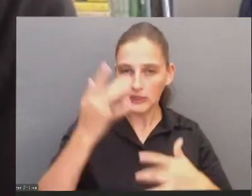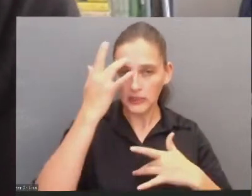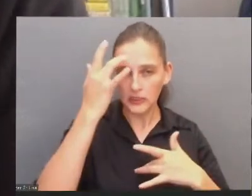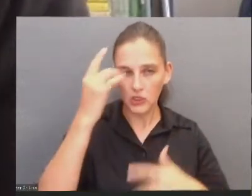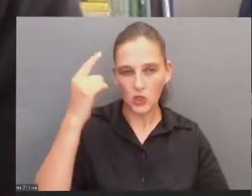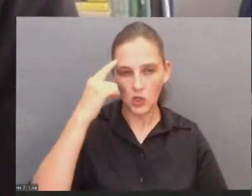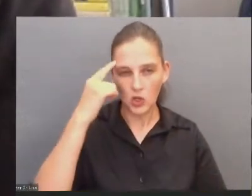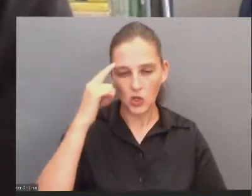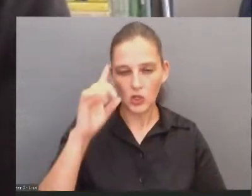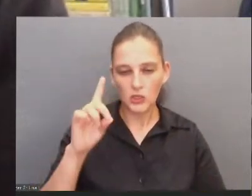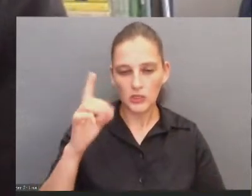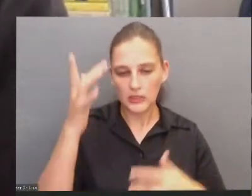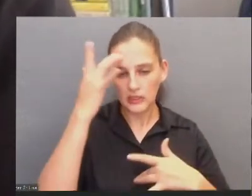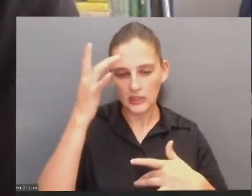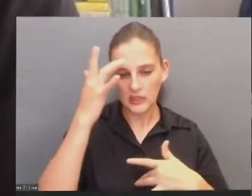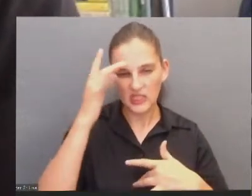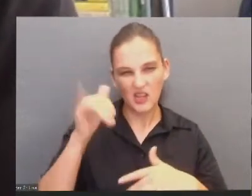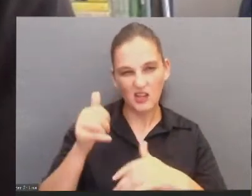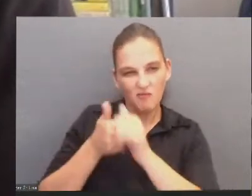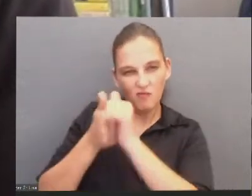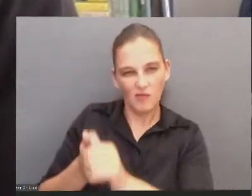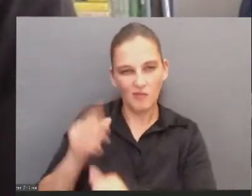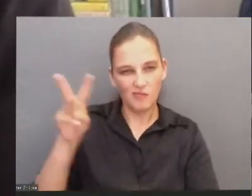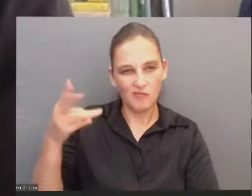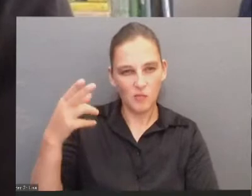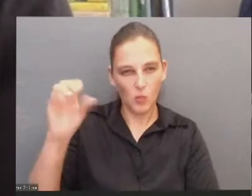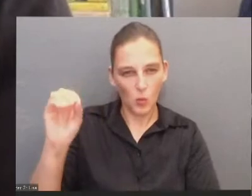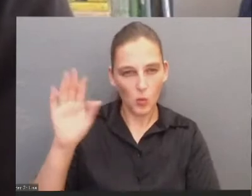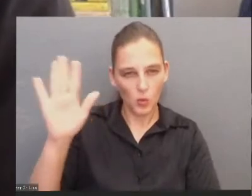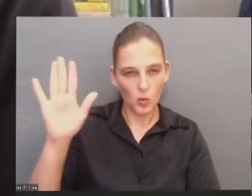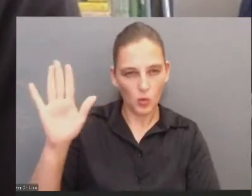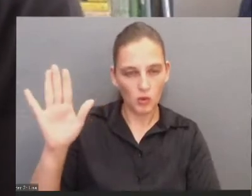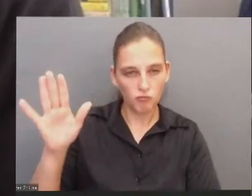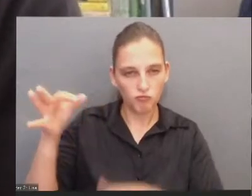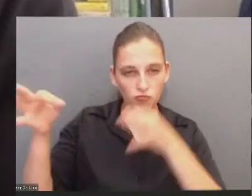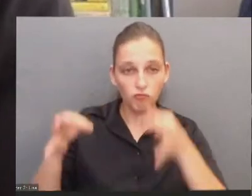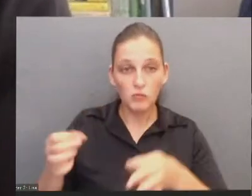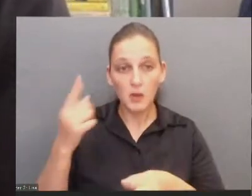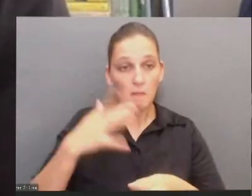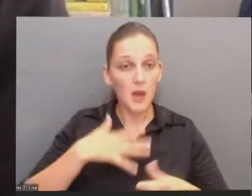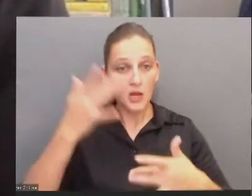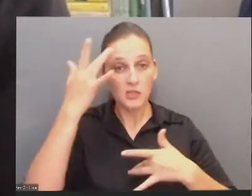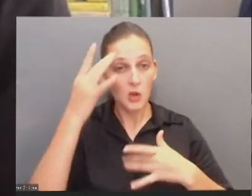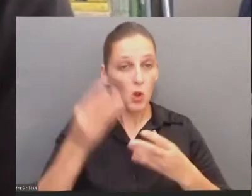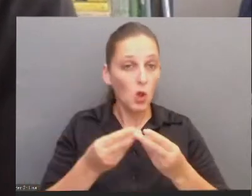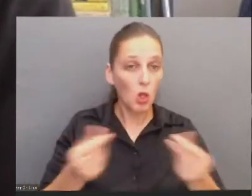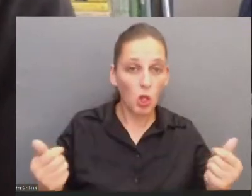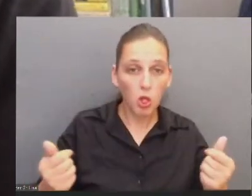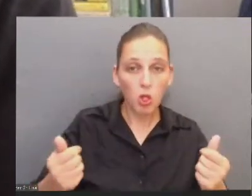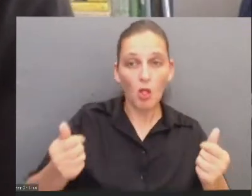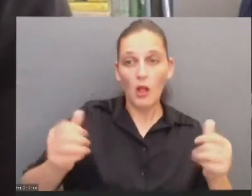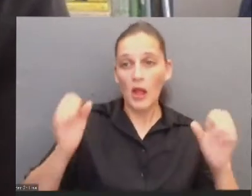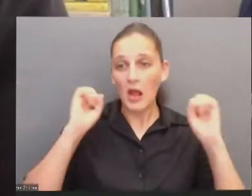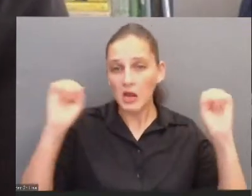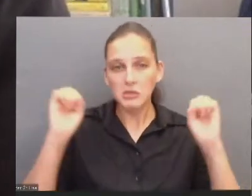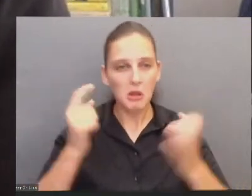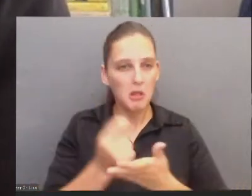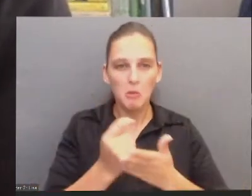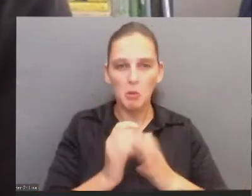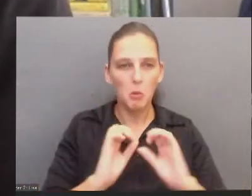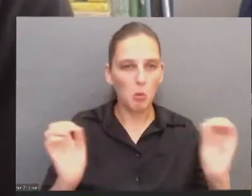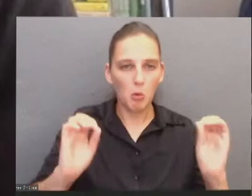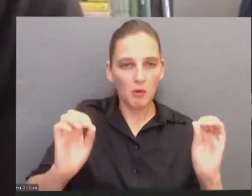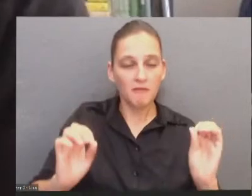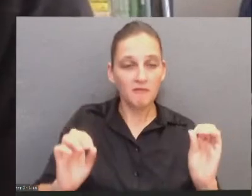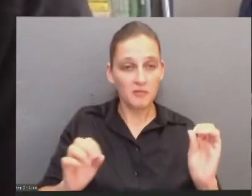to the World Health Organization. It cannot be treated or cured by graded exercise therapy and is not a psychiatric